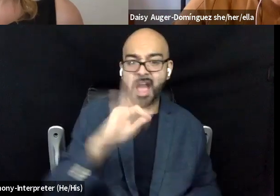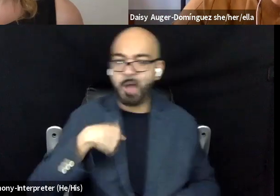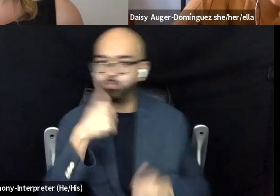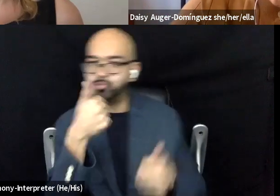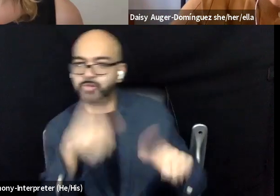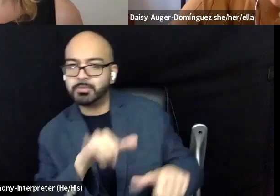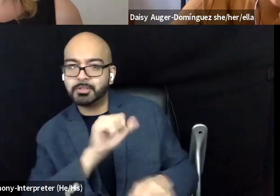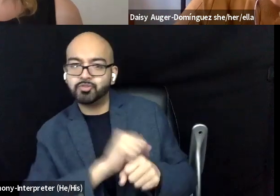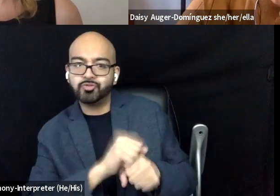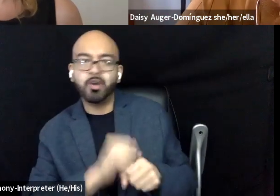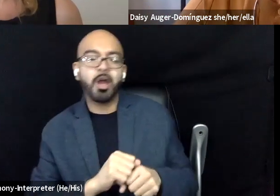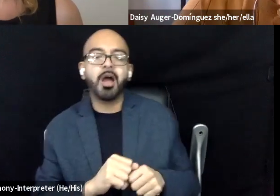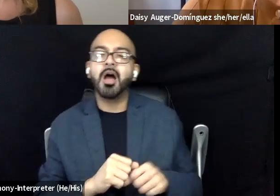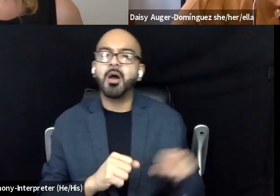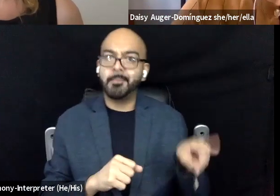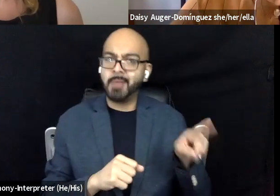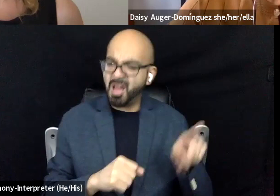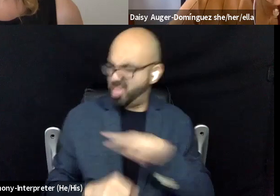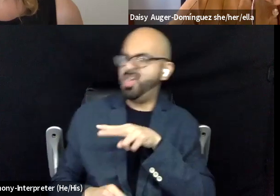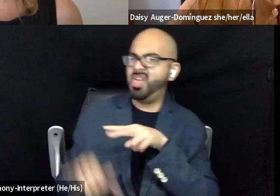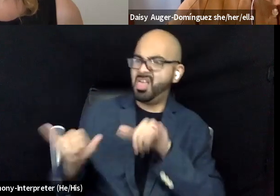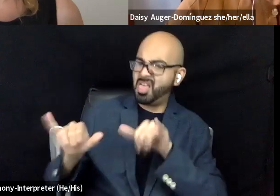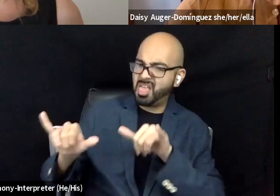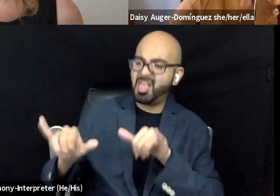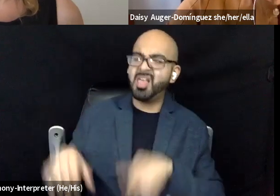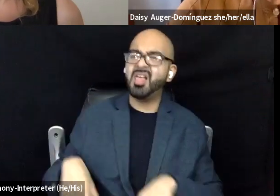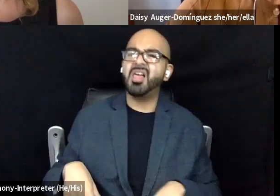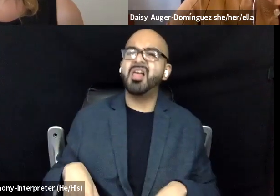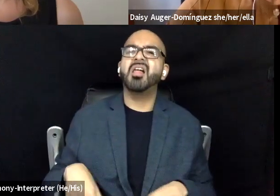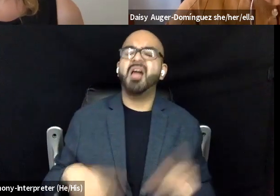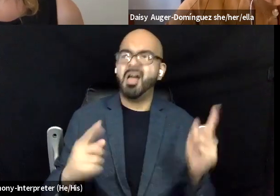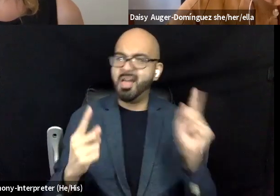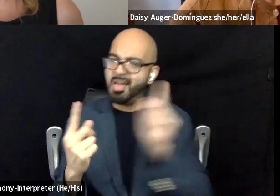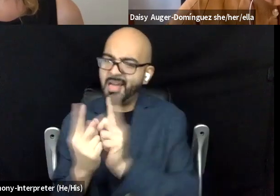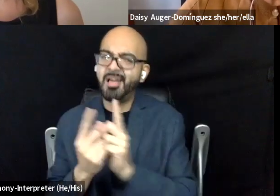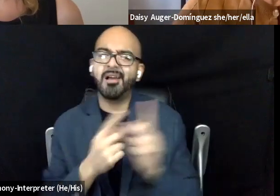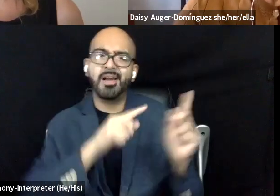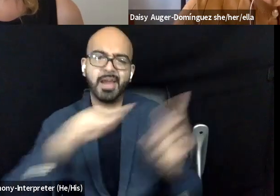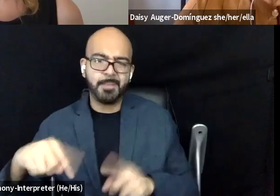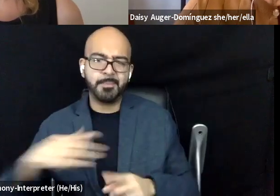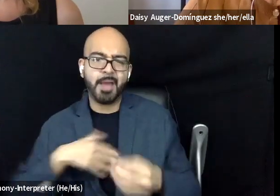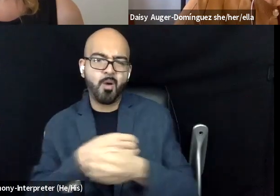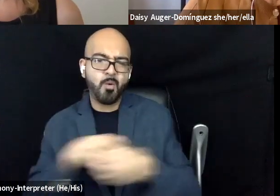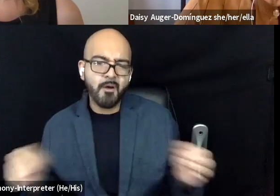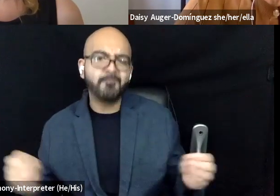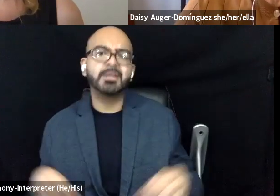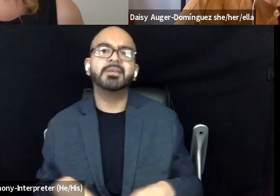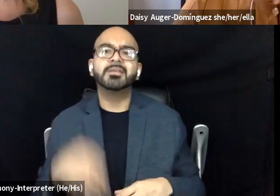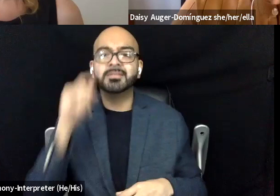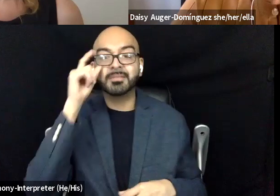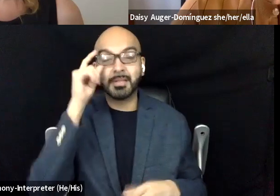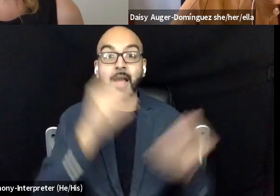that she had, you know, decided, she came to my office and pretty much said, you don't say no to something I put your name on the hat